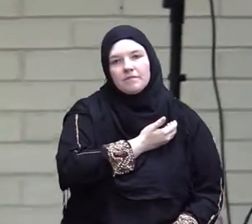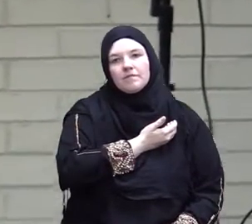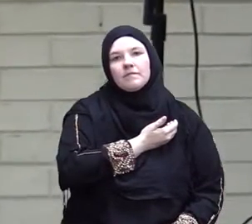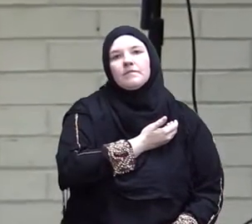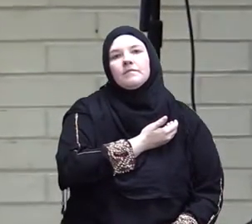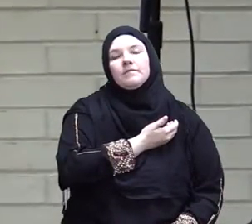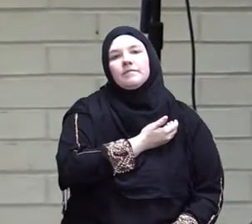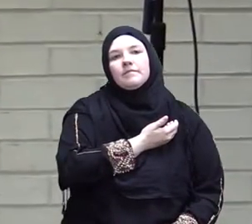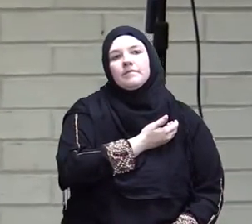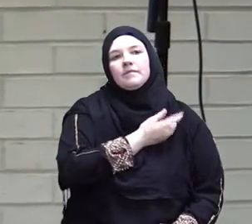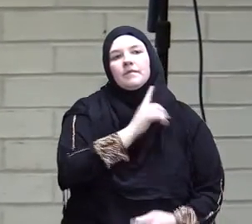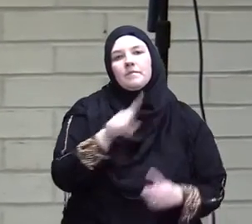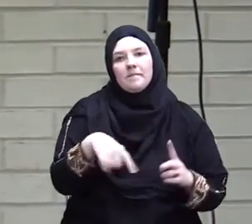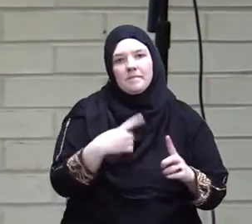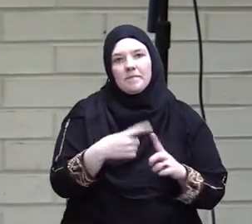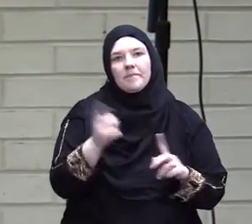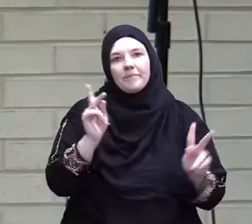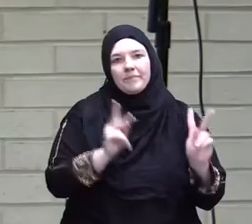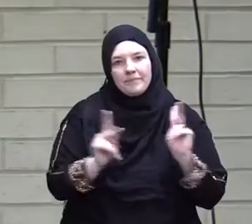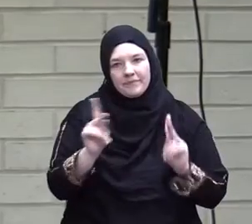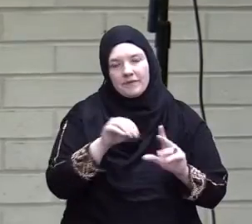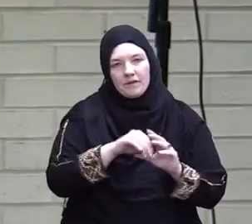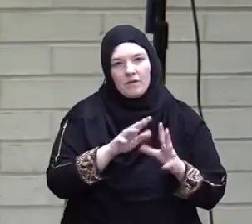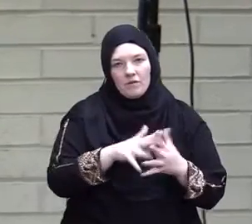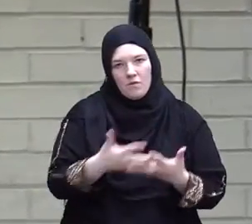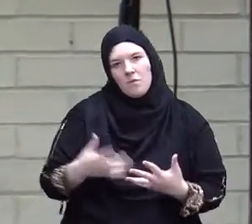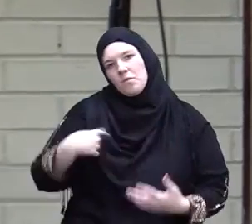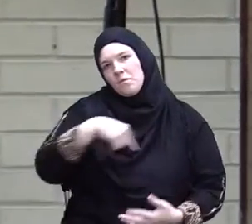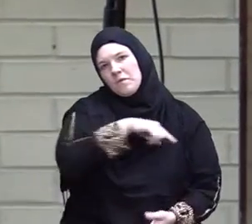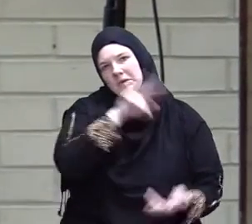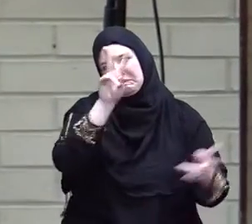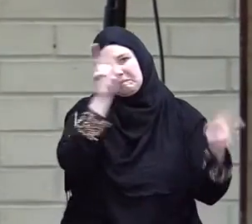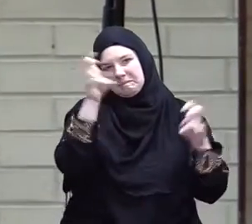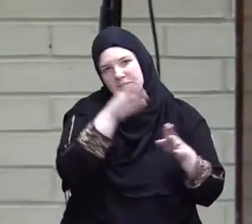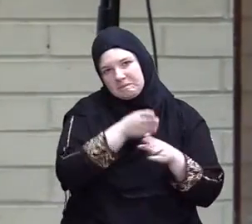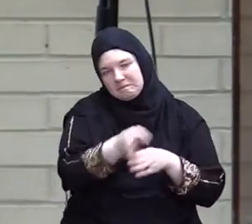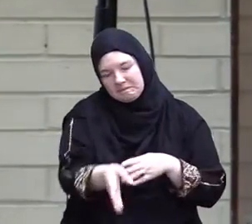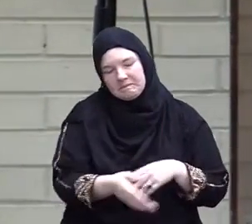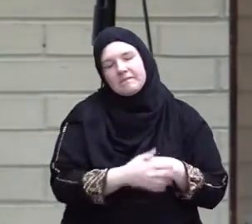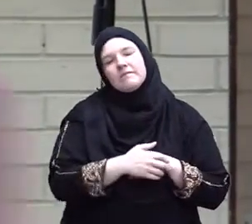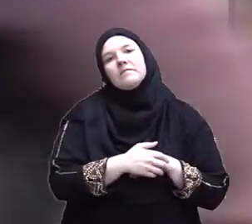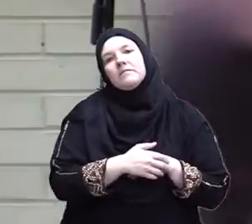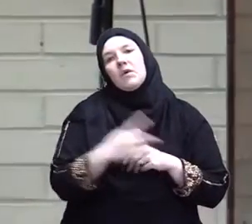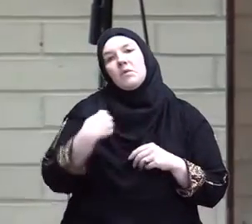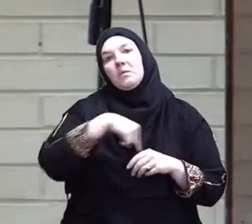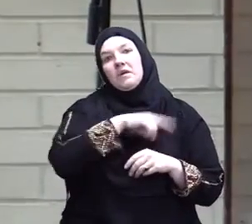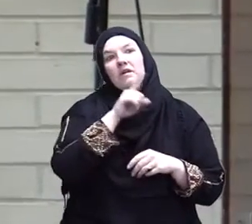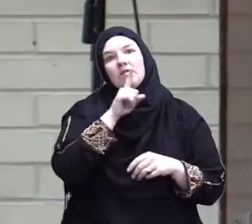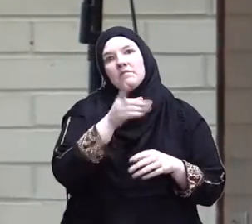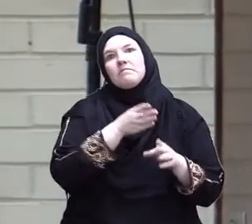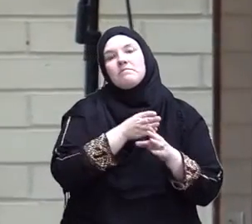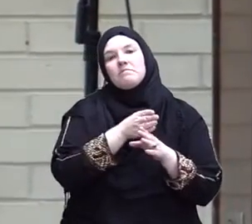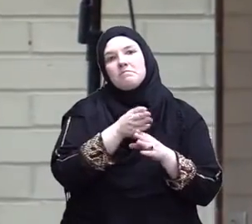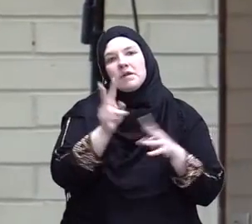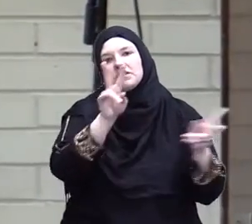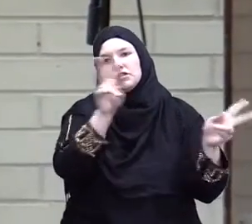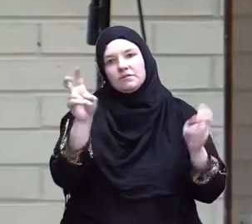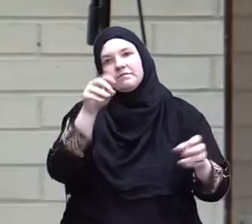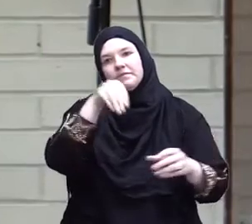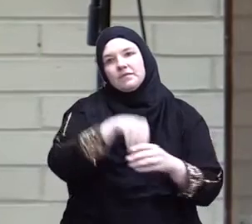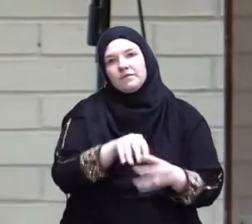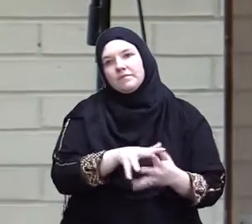to people. We are the subject. We are the major subject in the